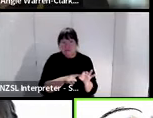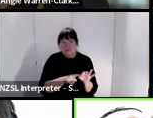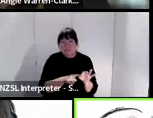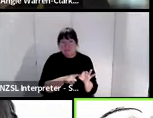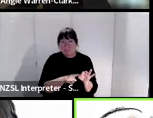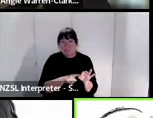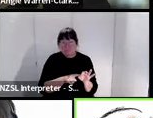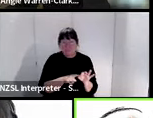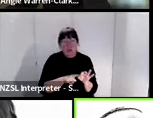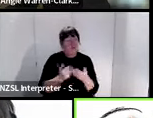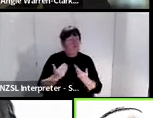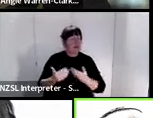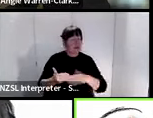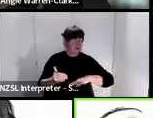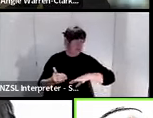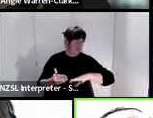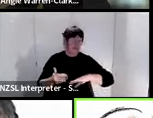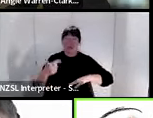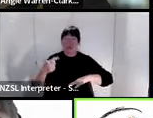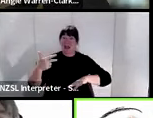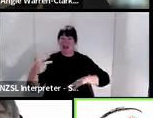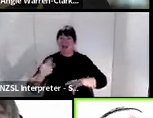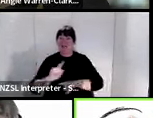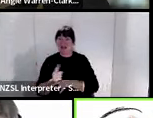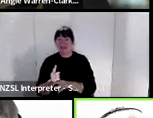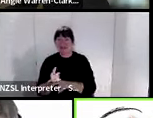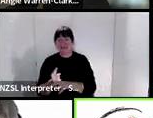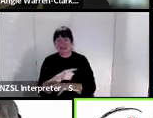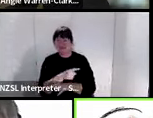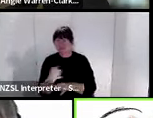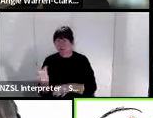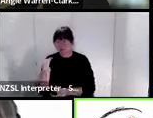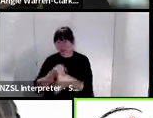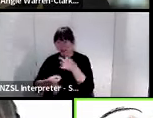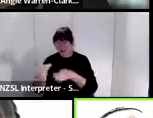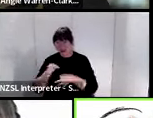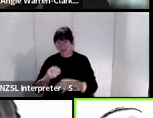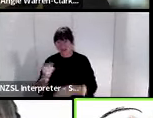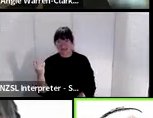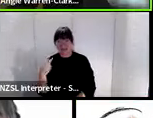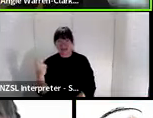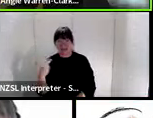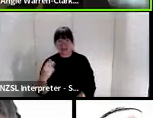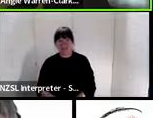8 minutes, maybe 9 minutes for questions.